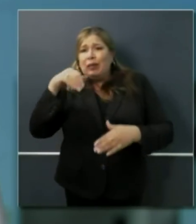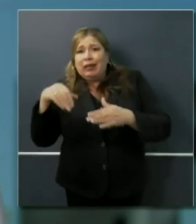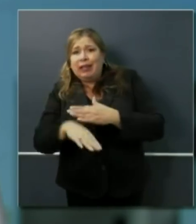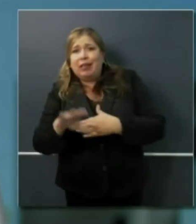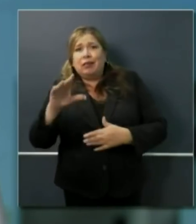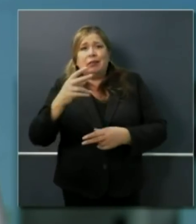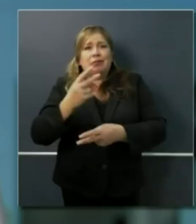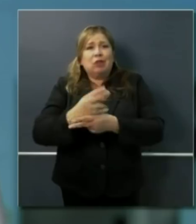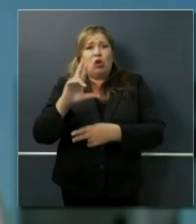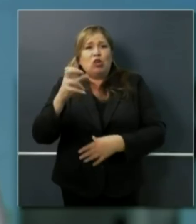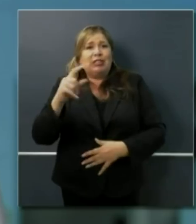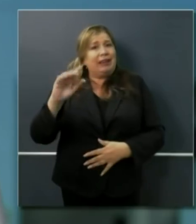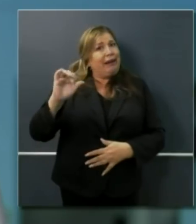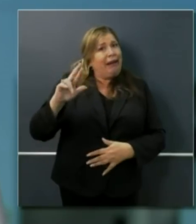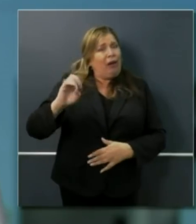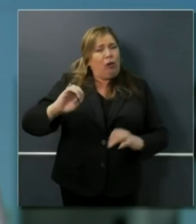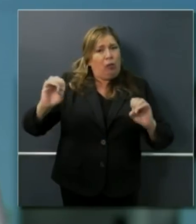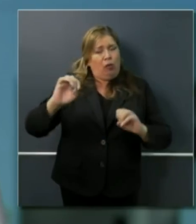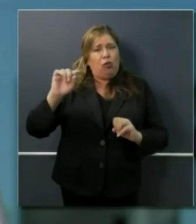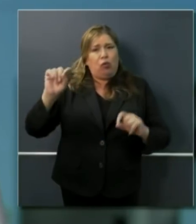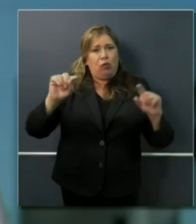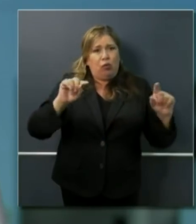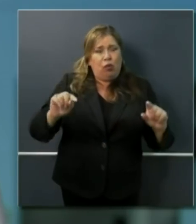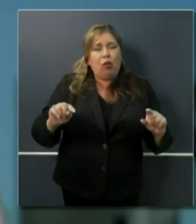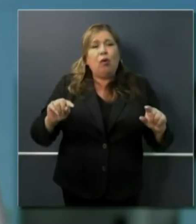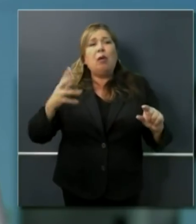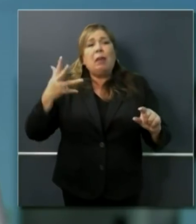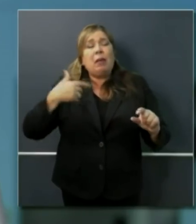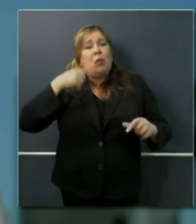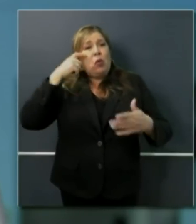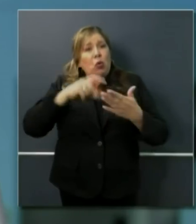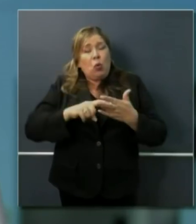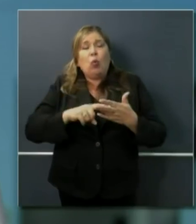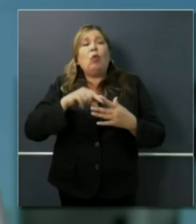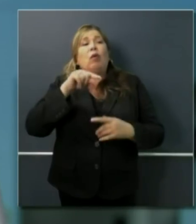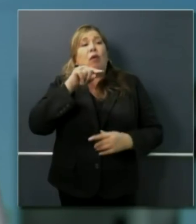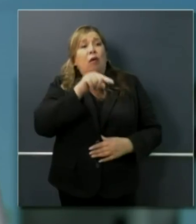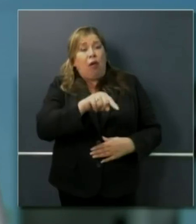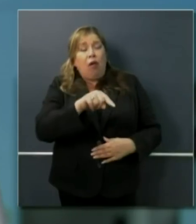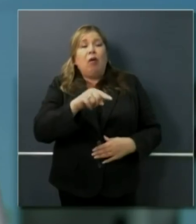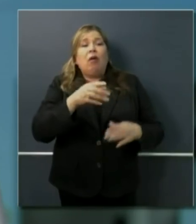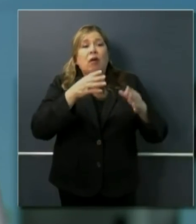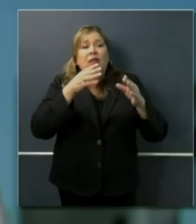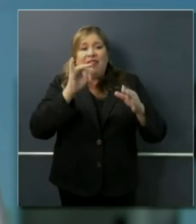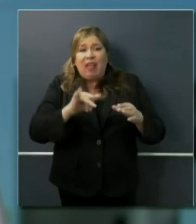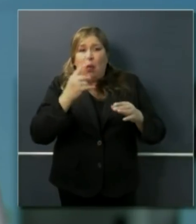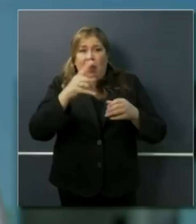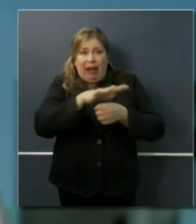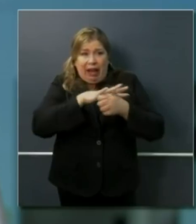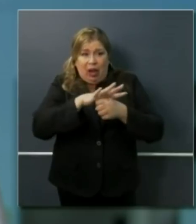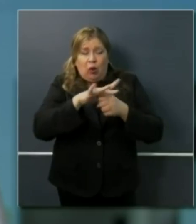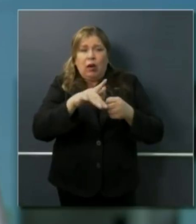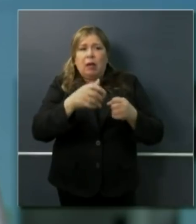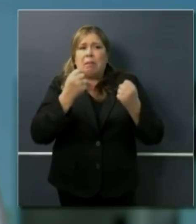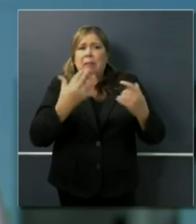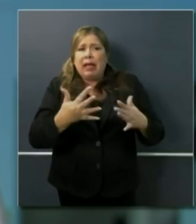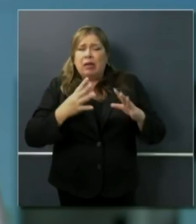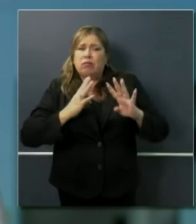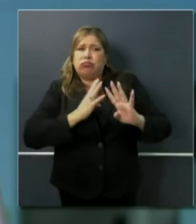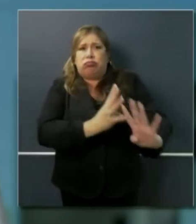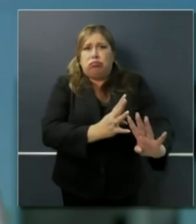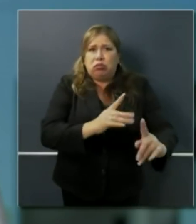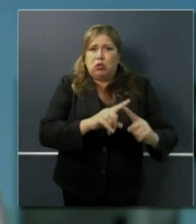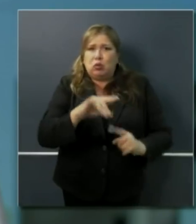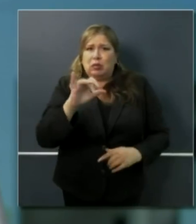part of an indicator that maybe communities are experiencing some level of COVID penetration and transmission that we